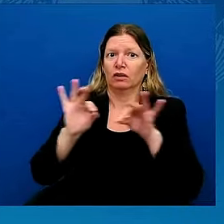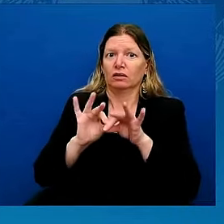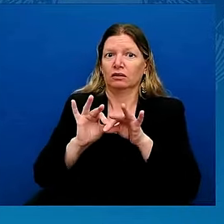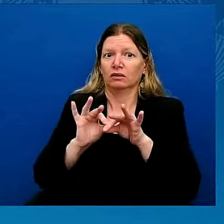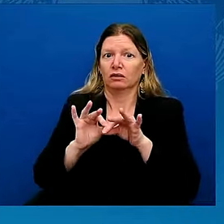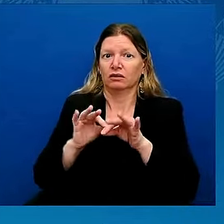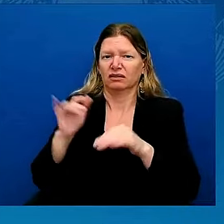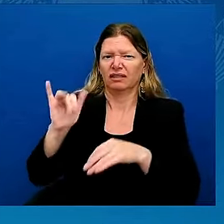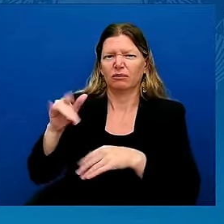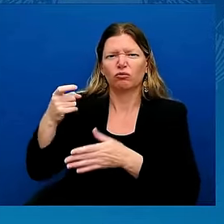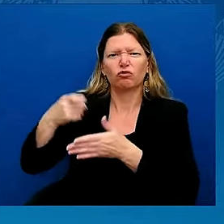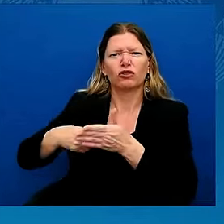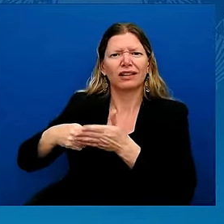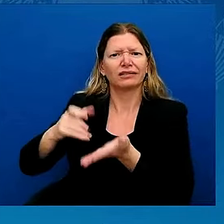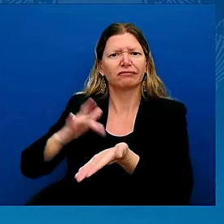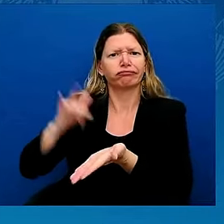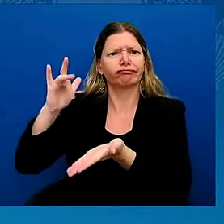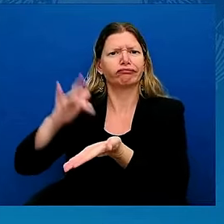big corporations.